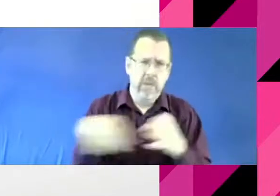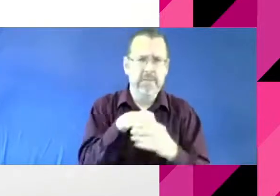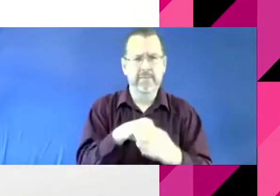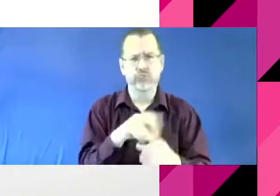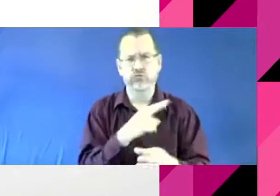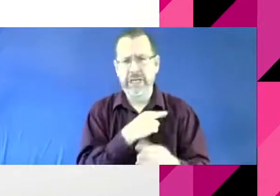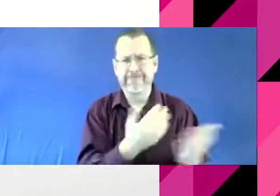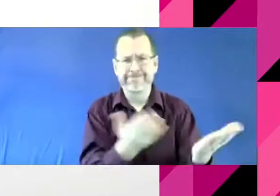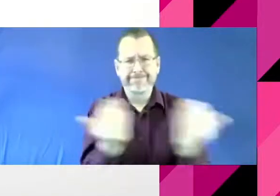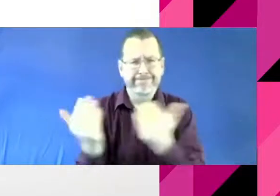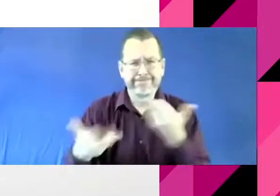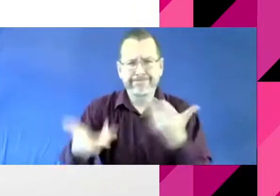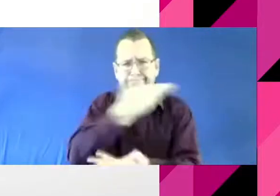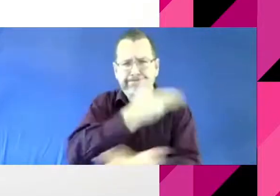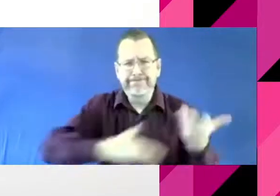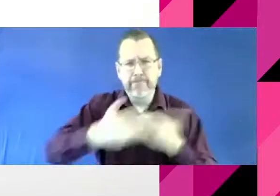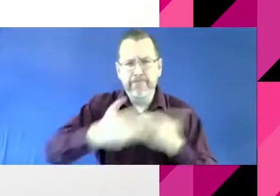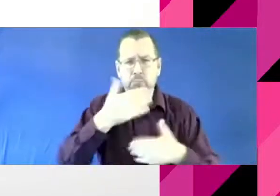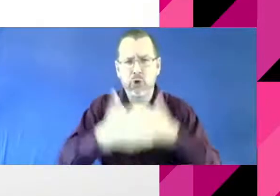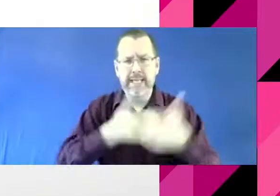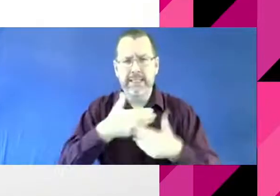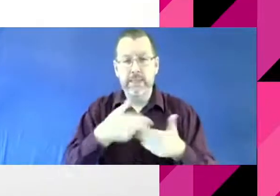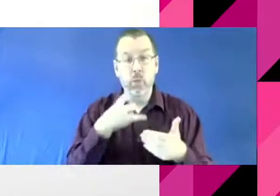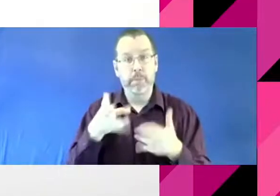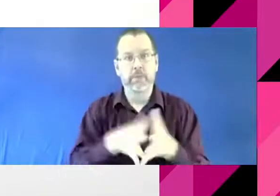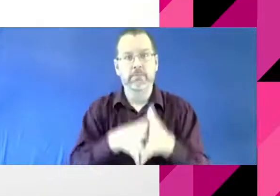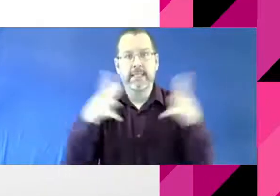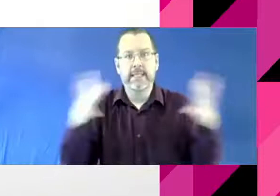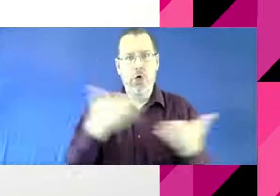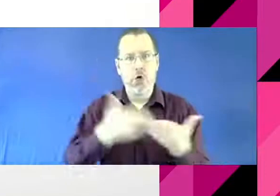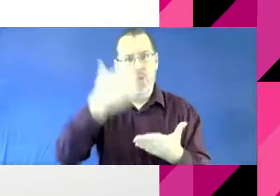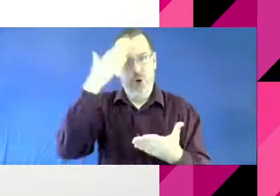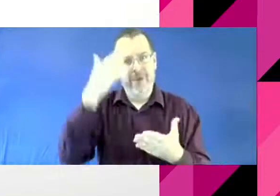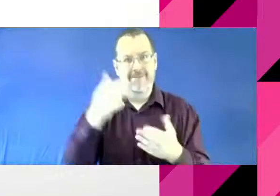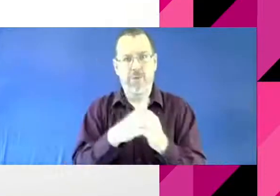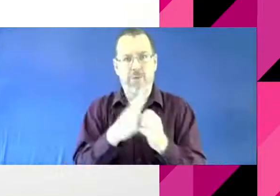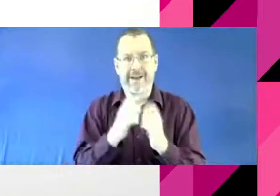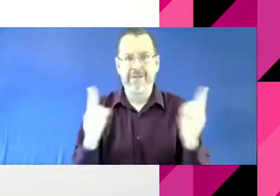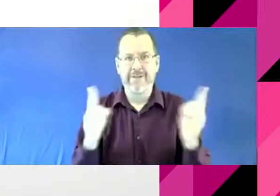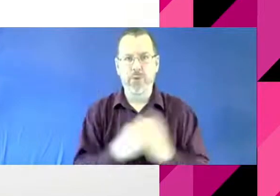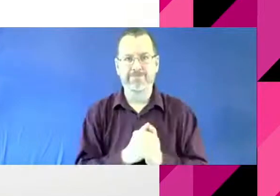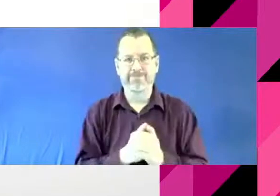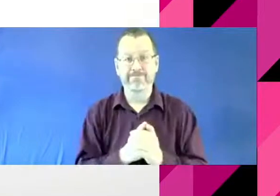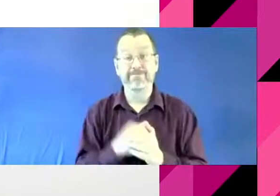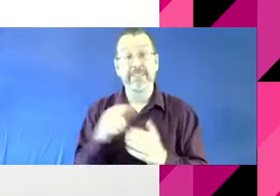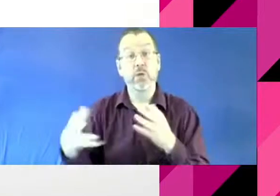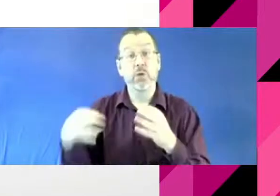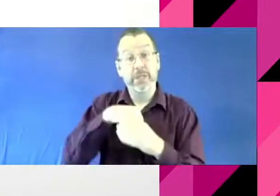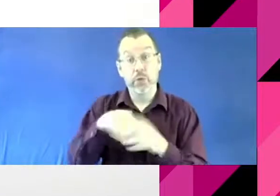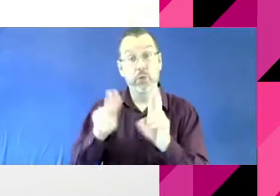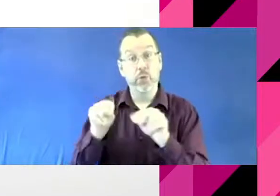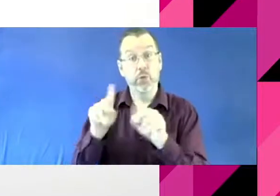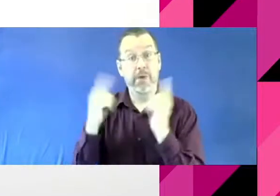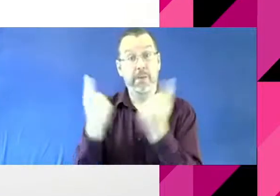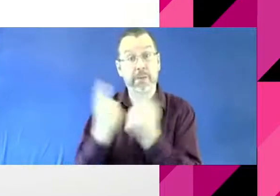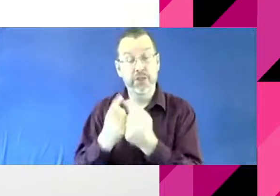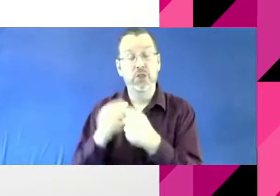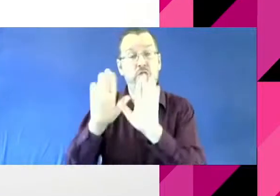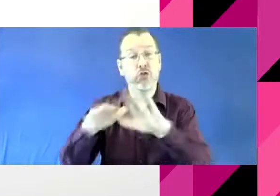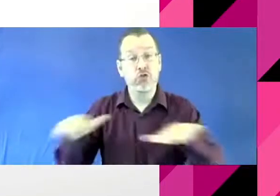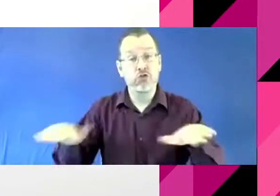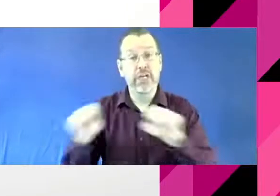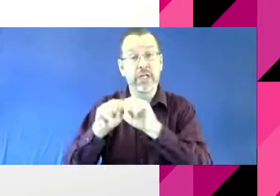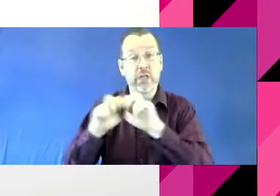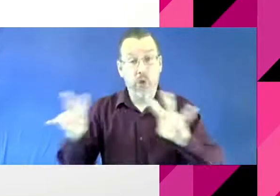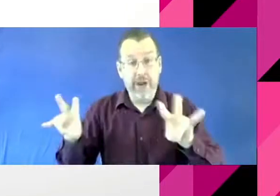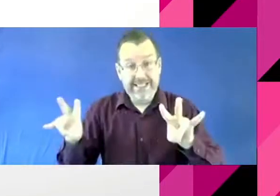learning opportunity for everyone. That includes the newly formed Department of Children Equality, Disability Integration